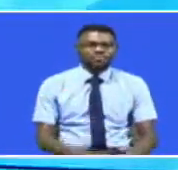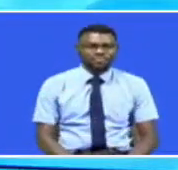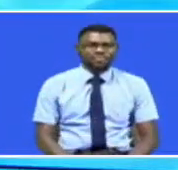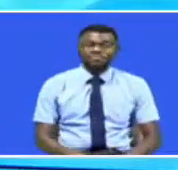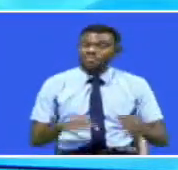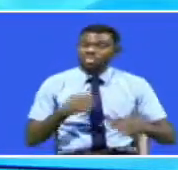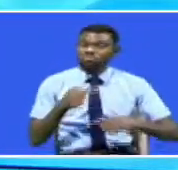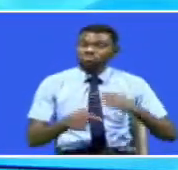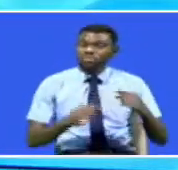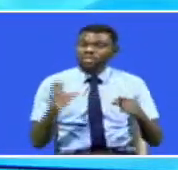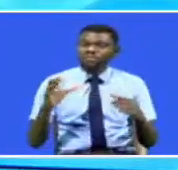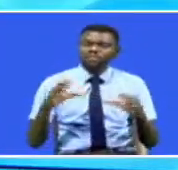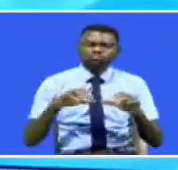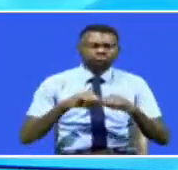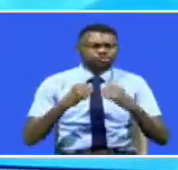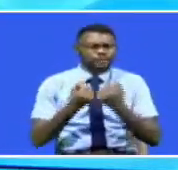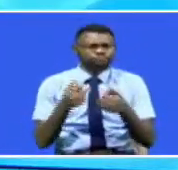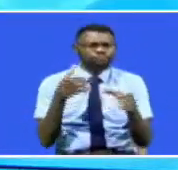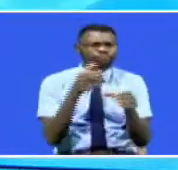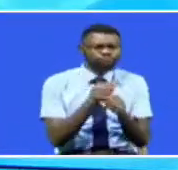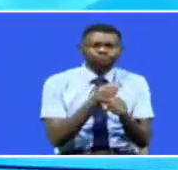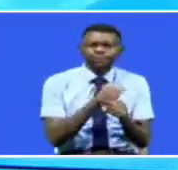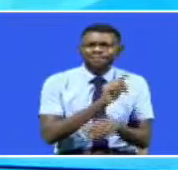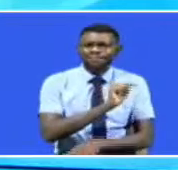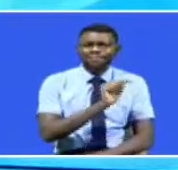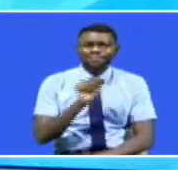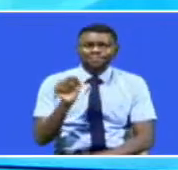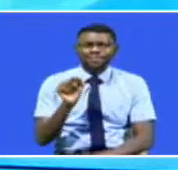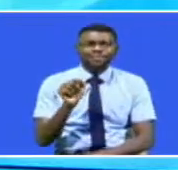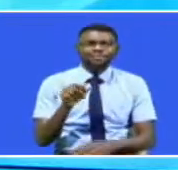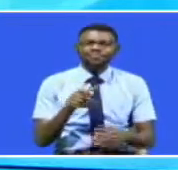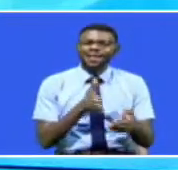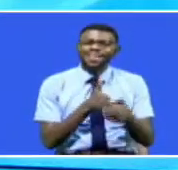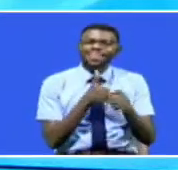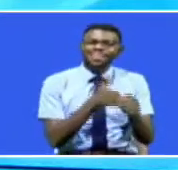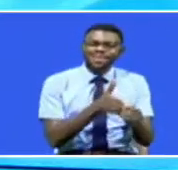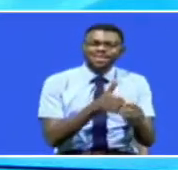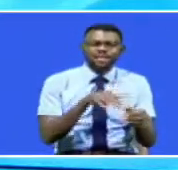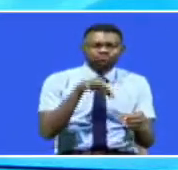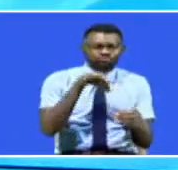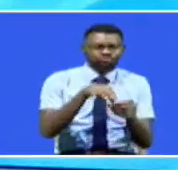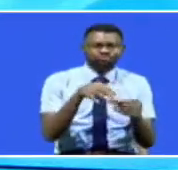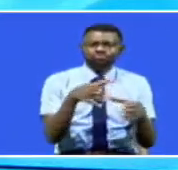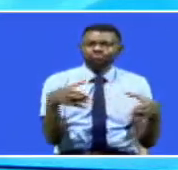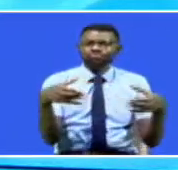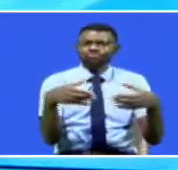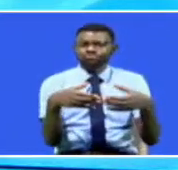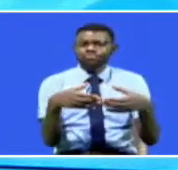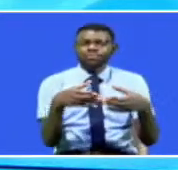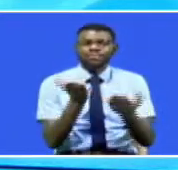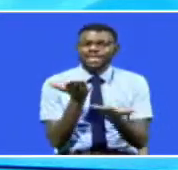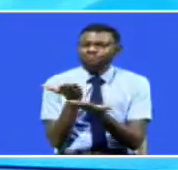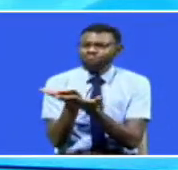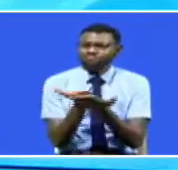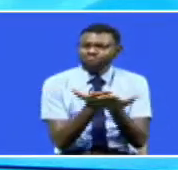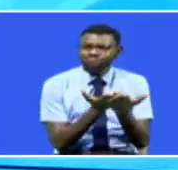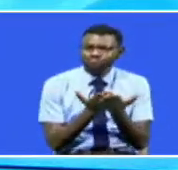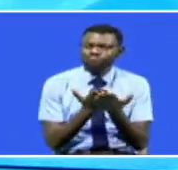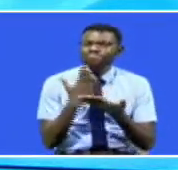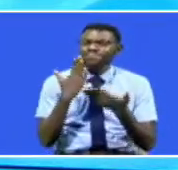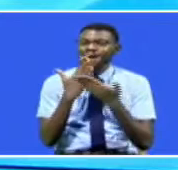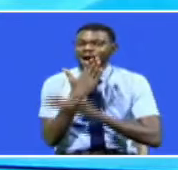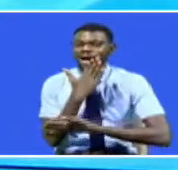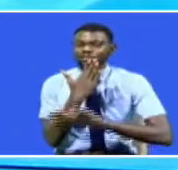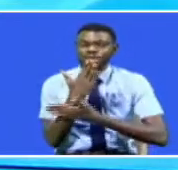Moving on, civil society organizations led by Uchaguzi Platform Umbrella are calling on the country's leadership